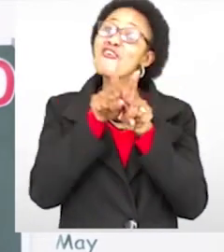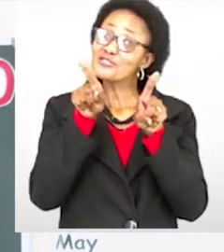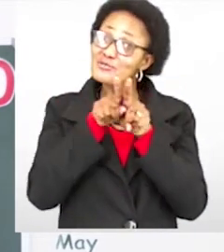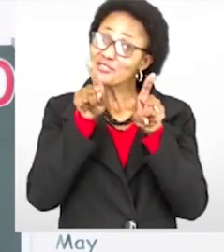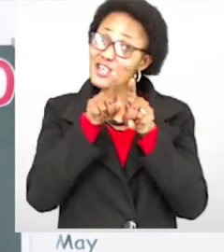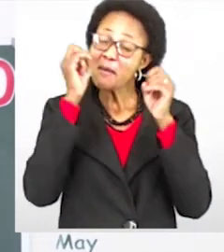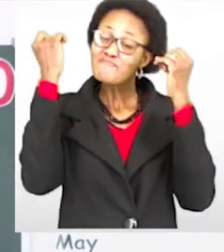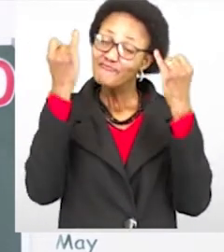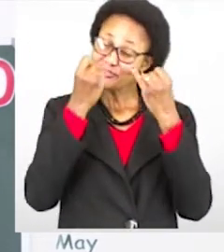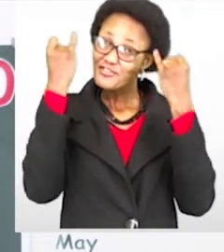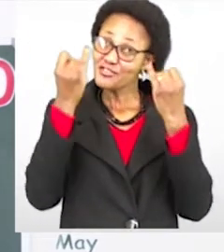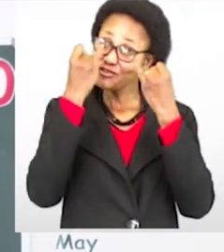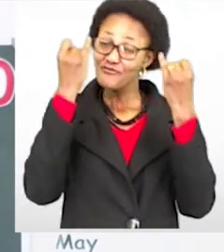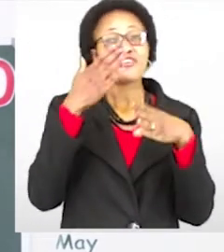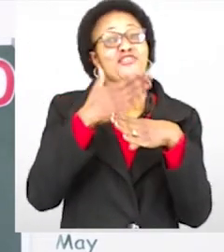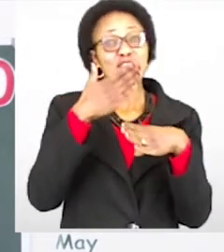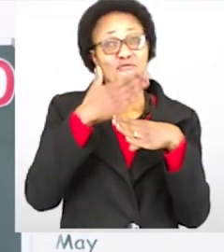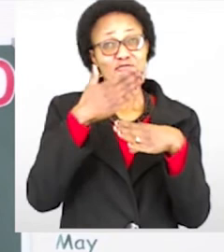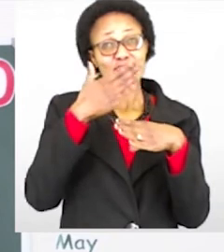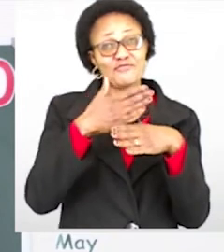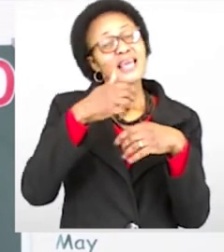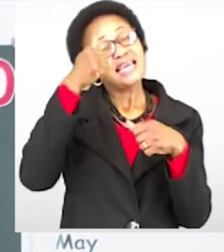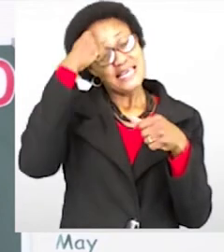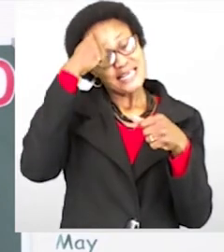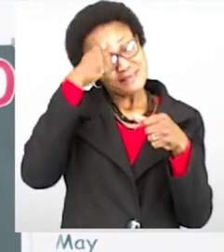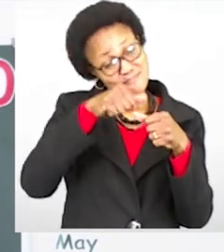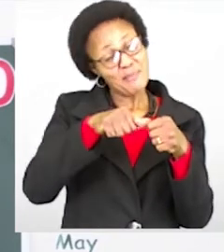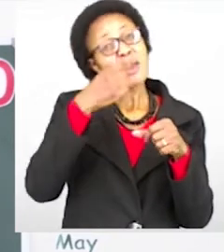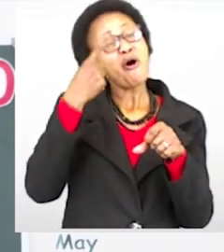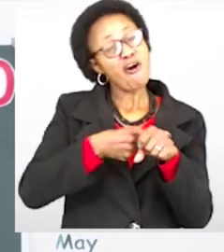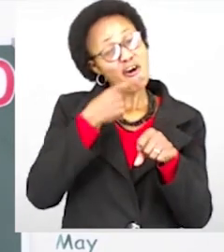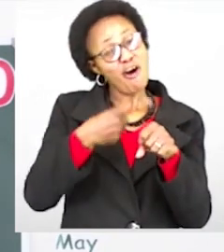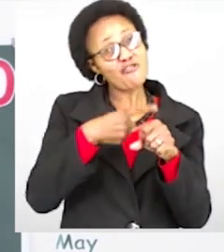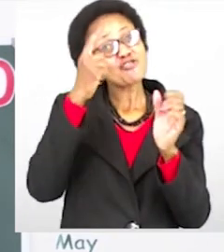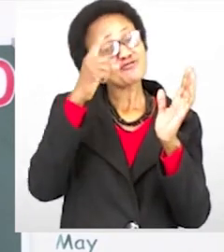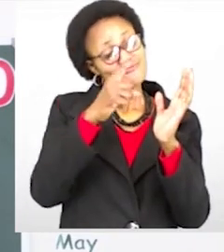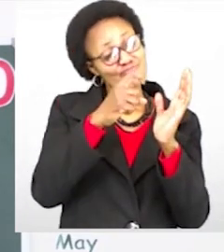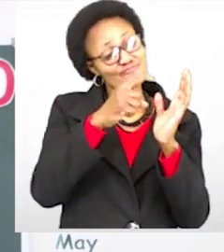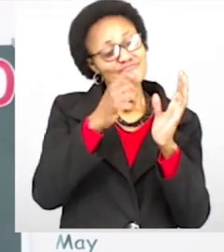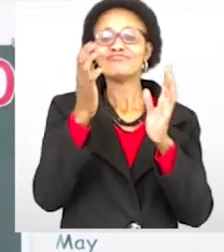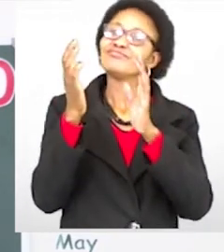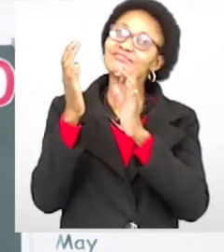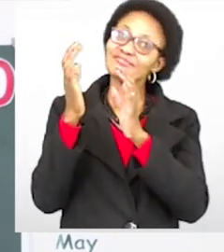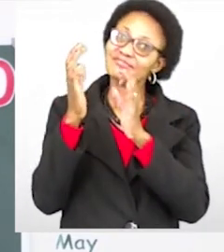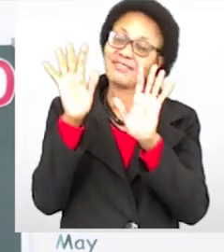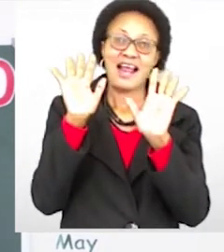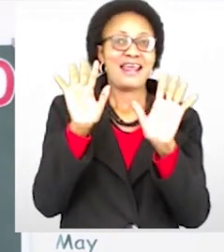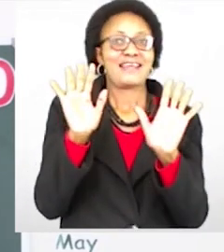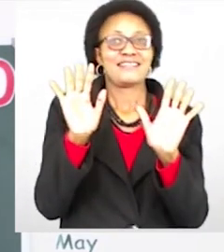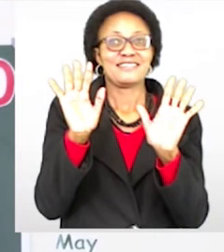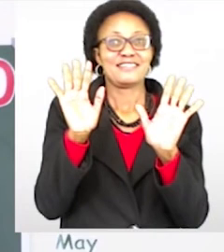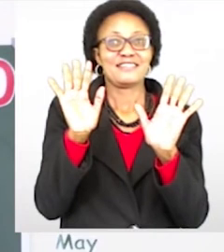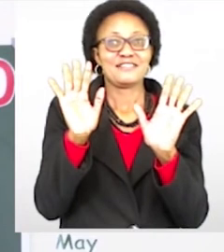too. Remember, after every single lesson, we need to sanitize our hands. Not